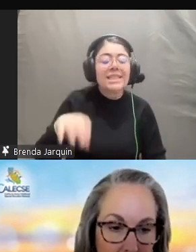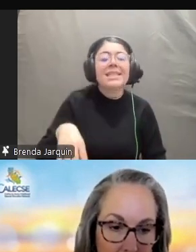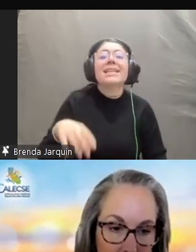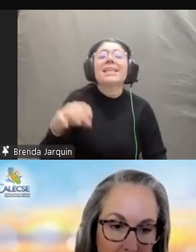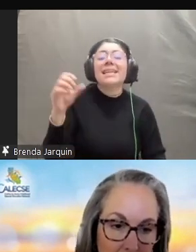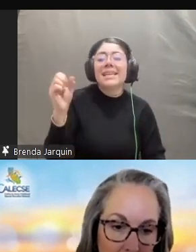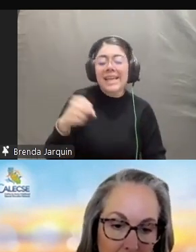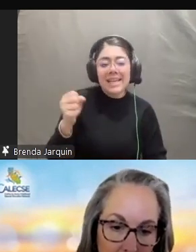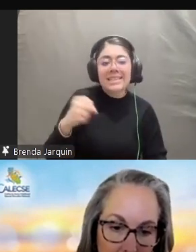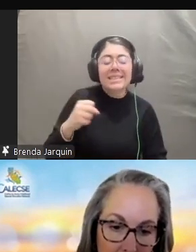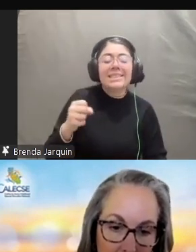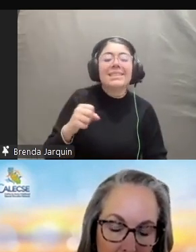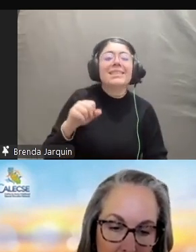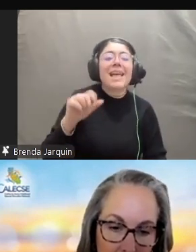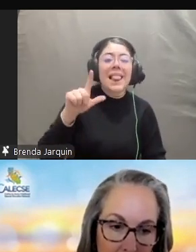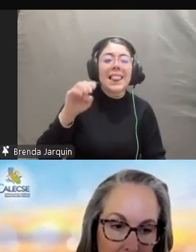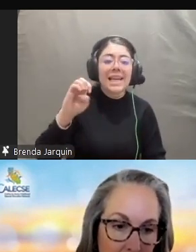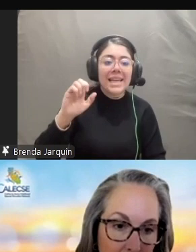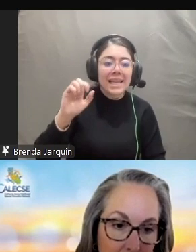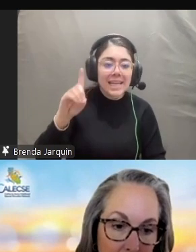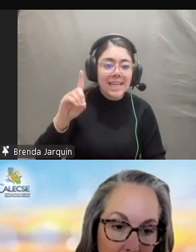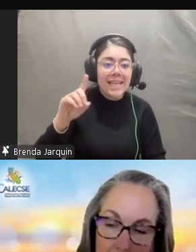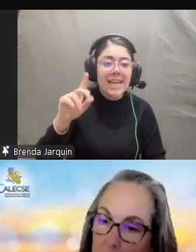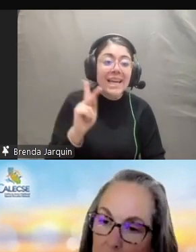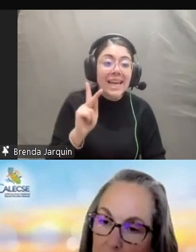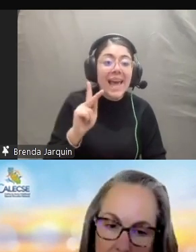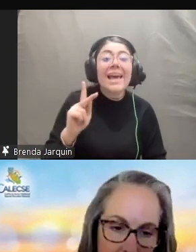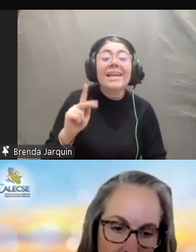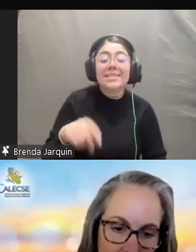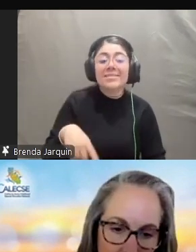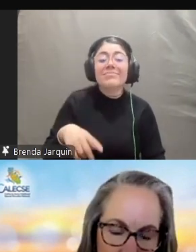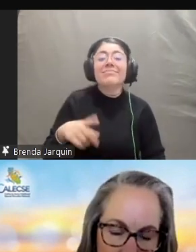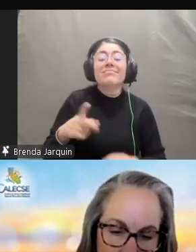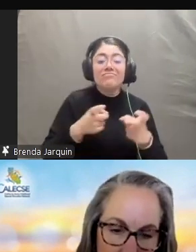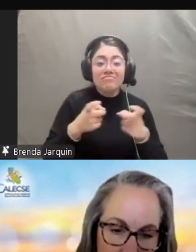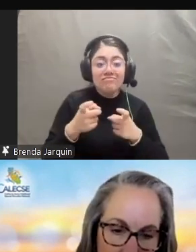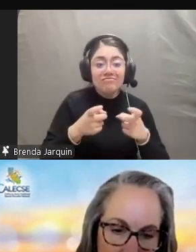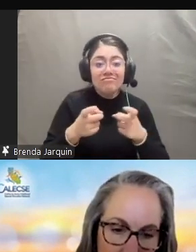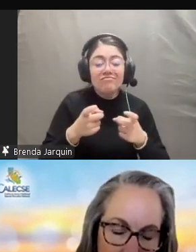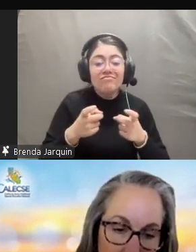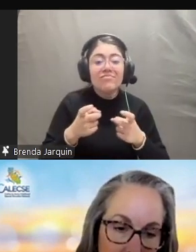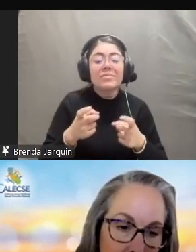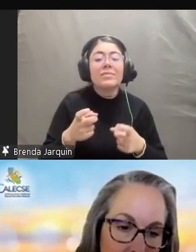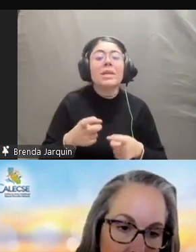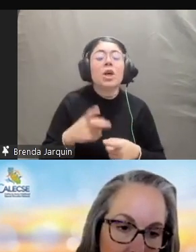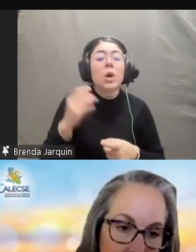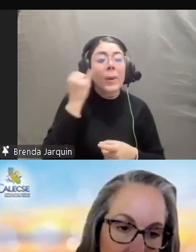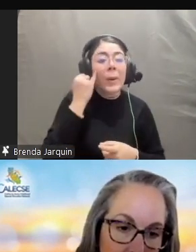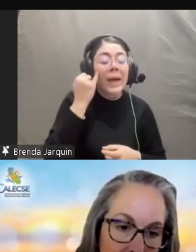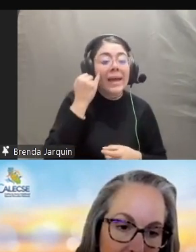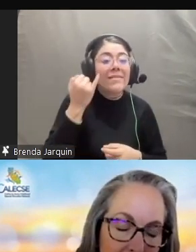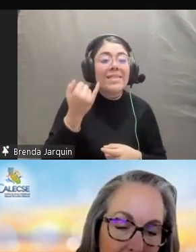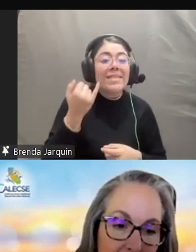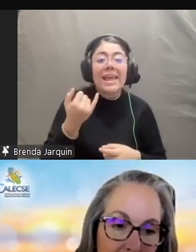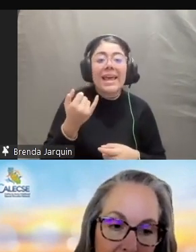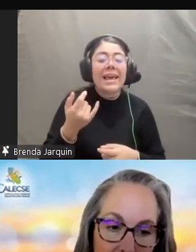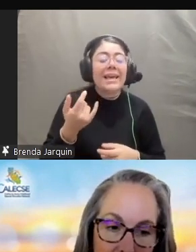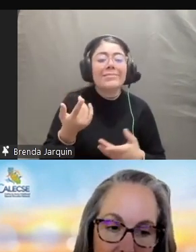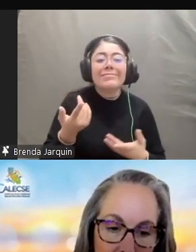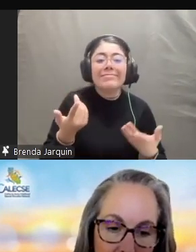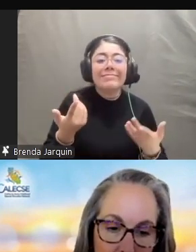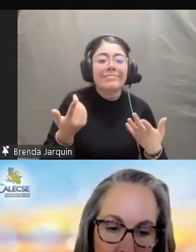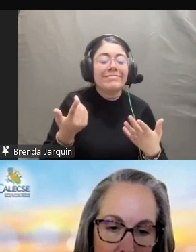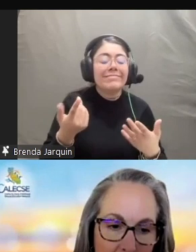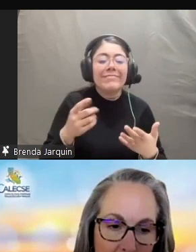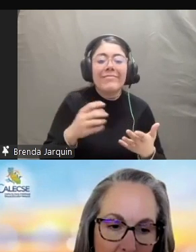handle, we get referrals for those for our students who have failed their newborn hearing screenings. And